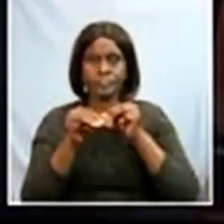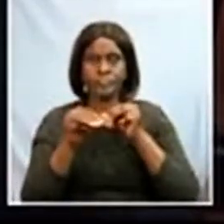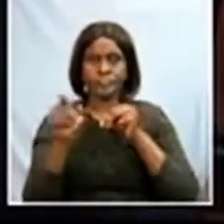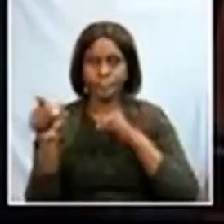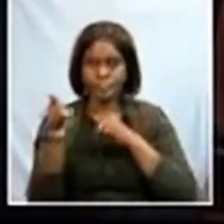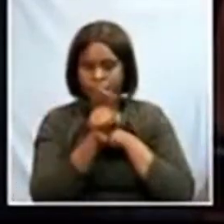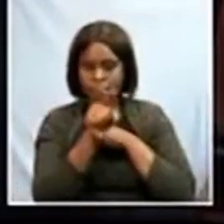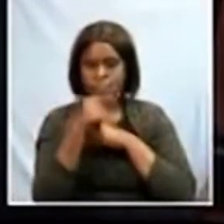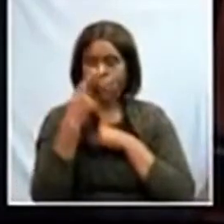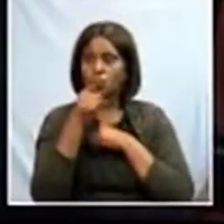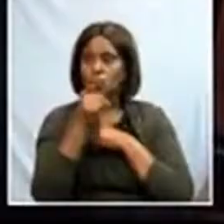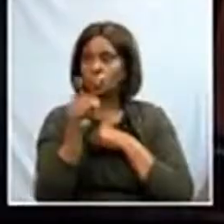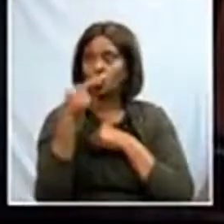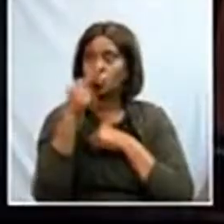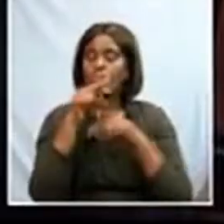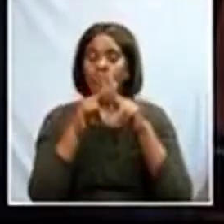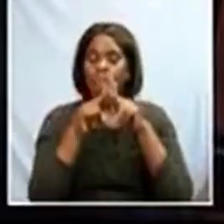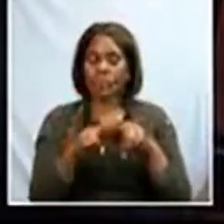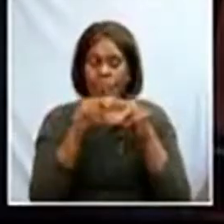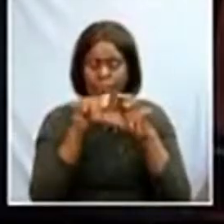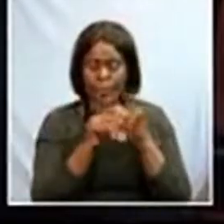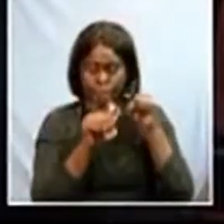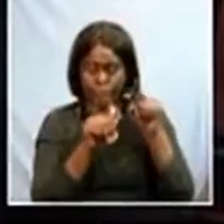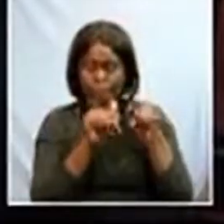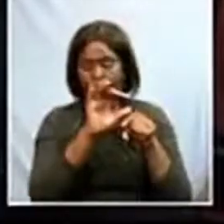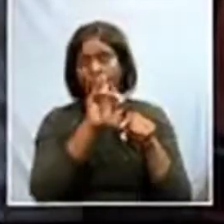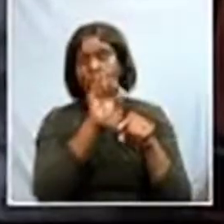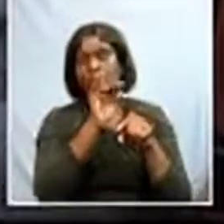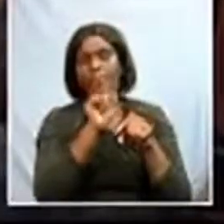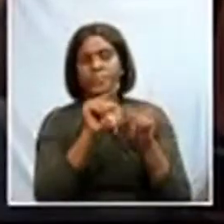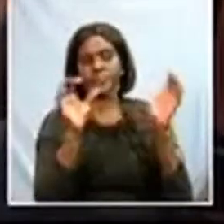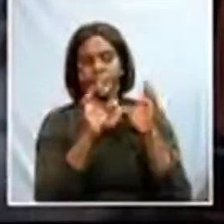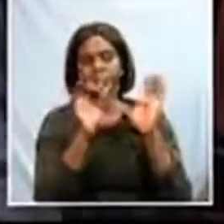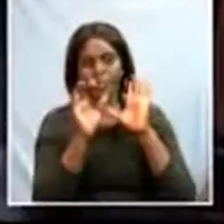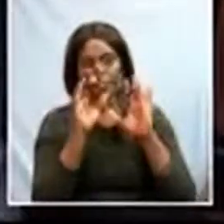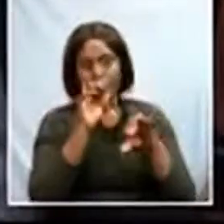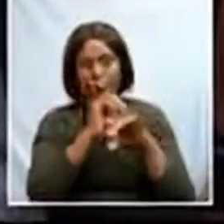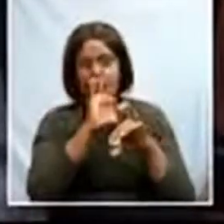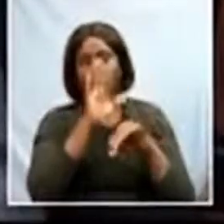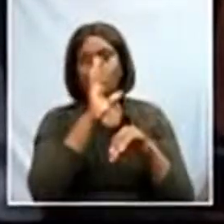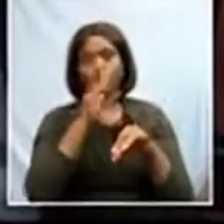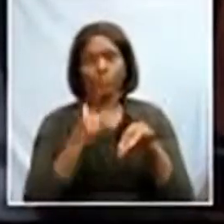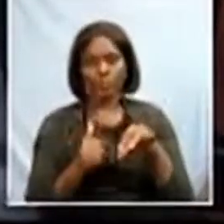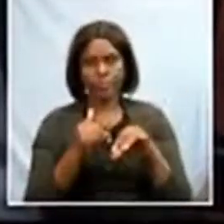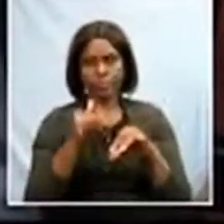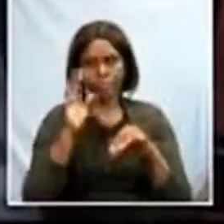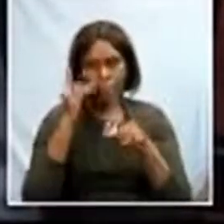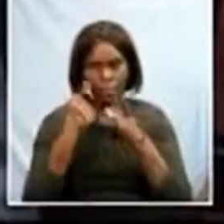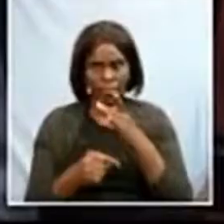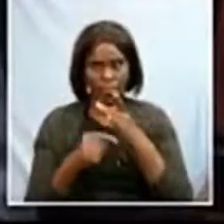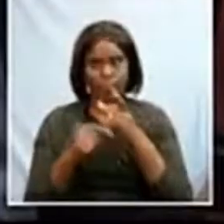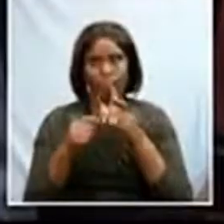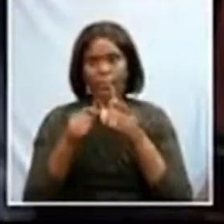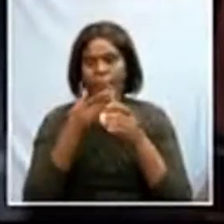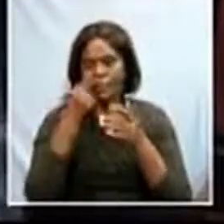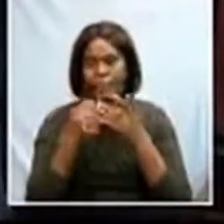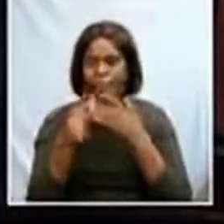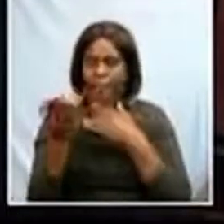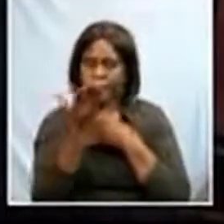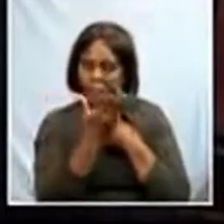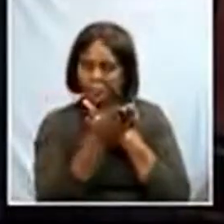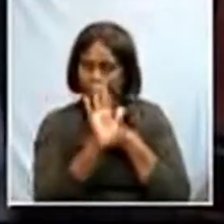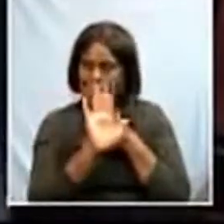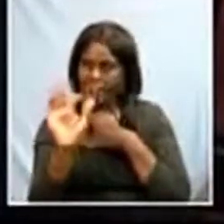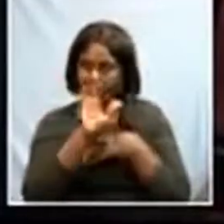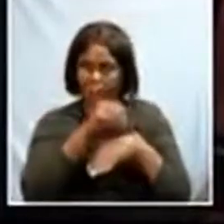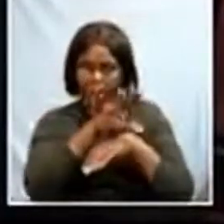those of you who sit in the CDF committee on your behalf, what should have been their